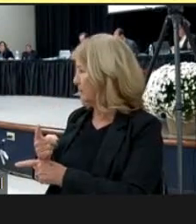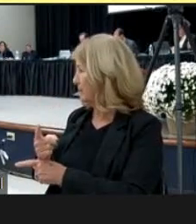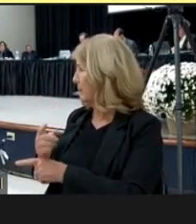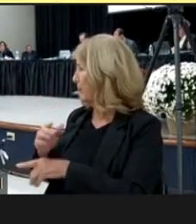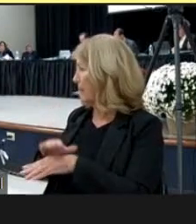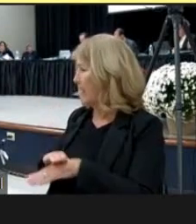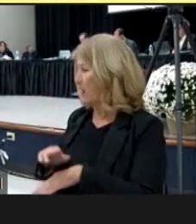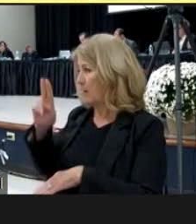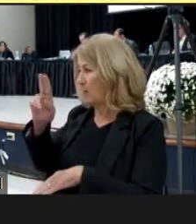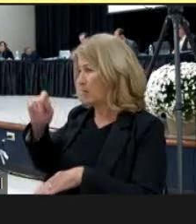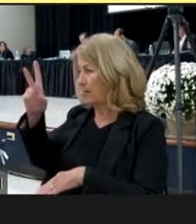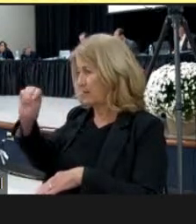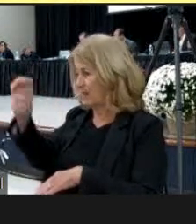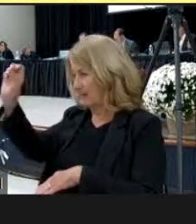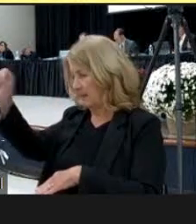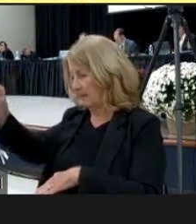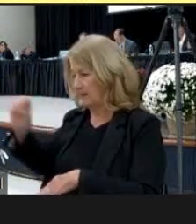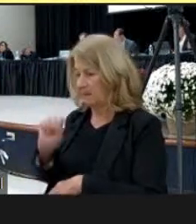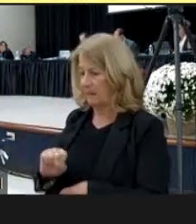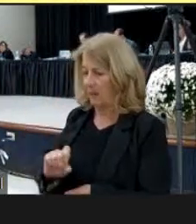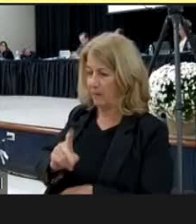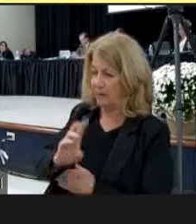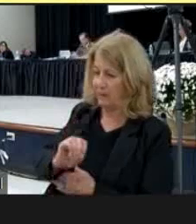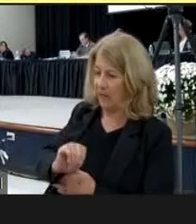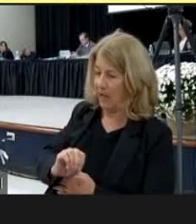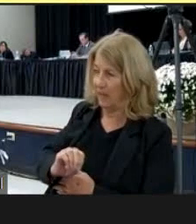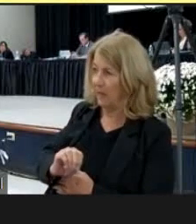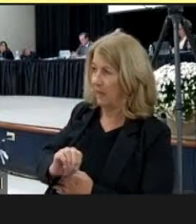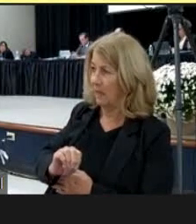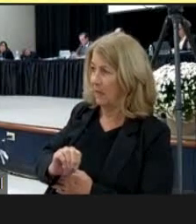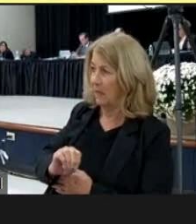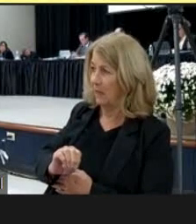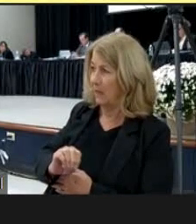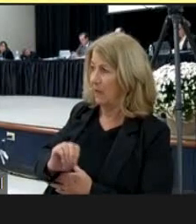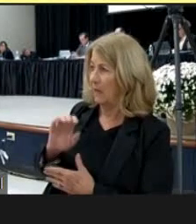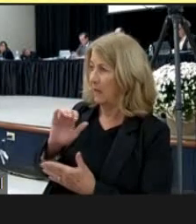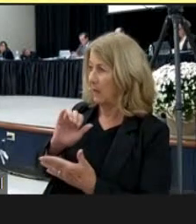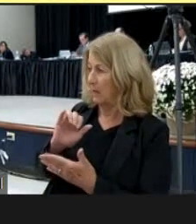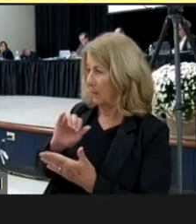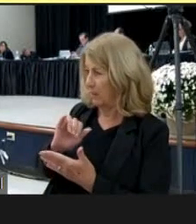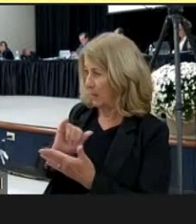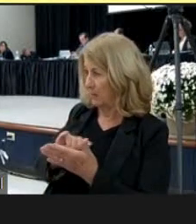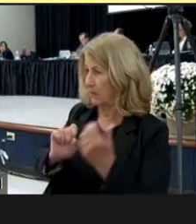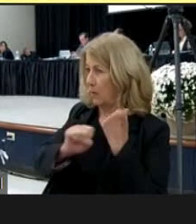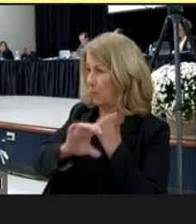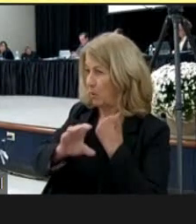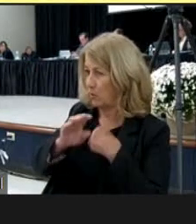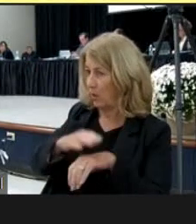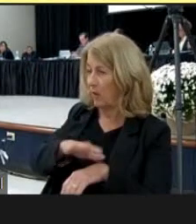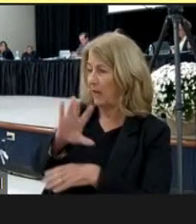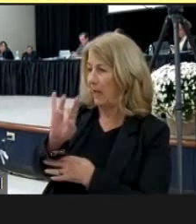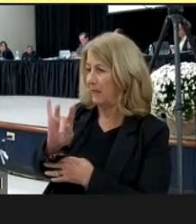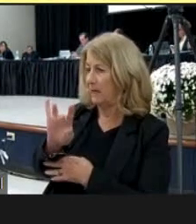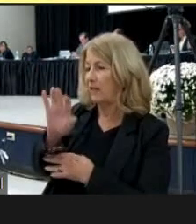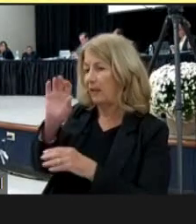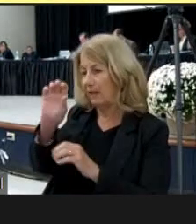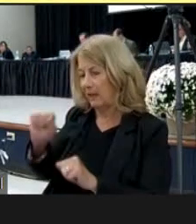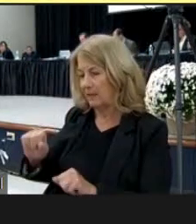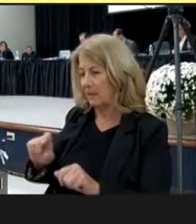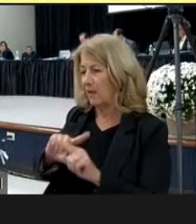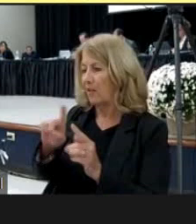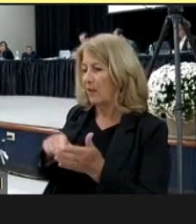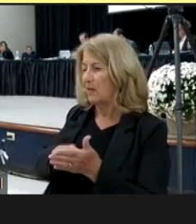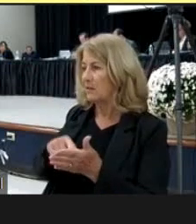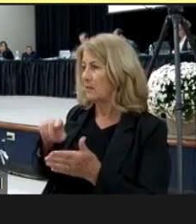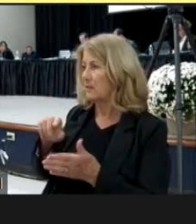side, yes, and then on the south side, it's Commercial on 18. yeah. Well, this is the south side, so it's all